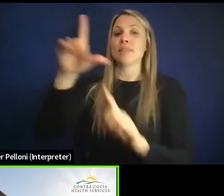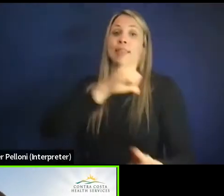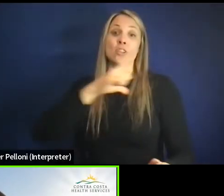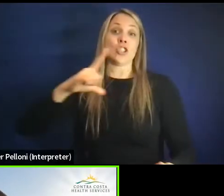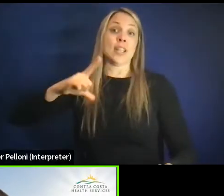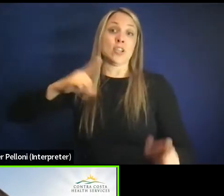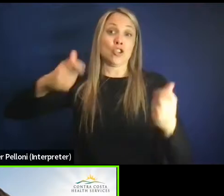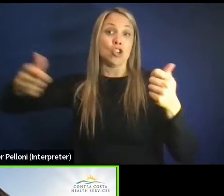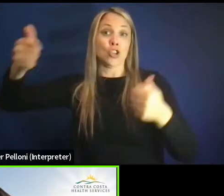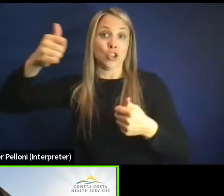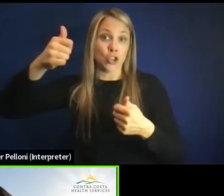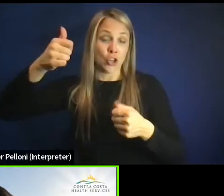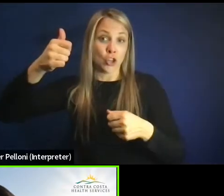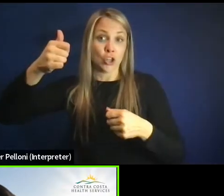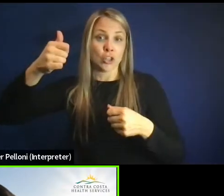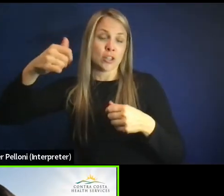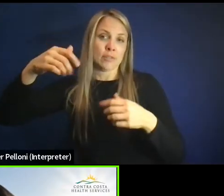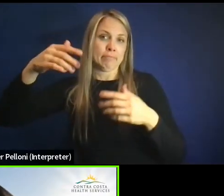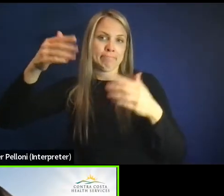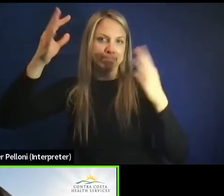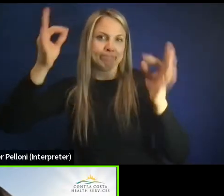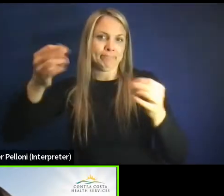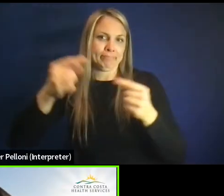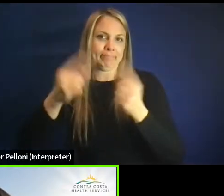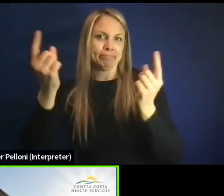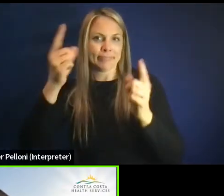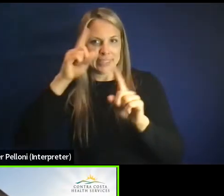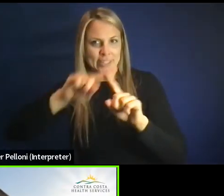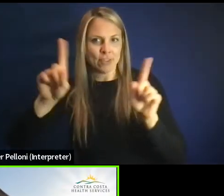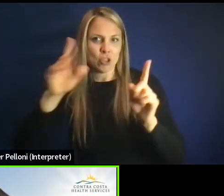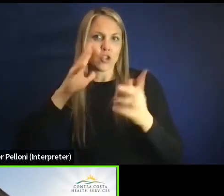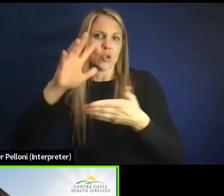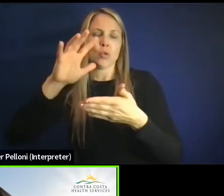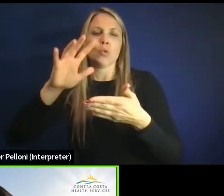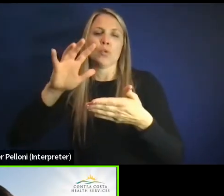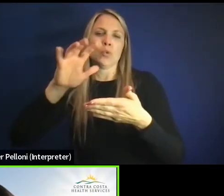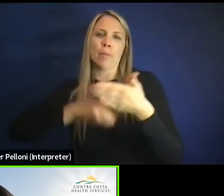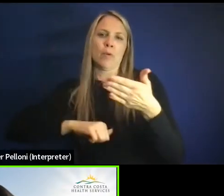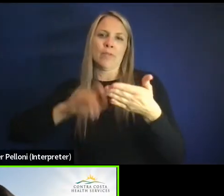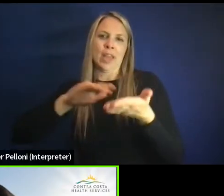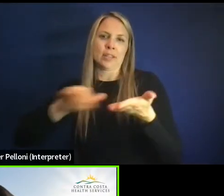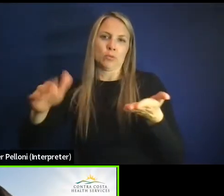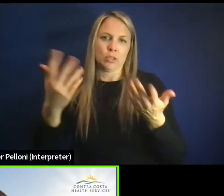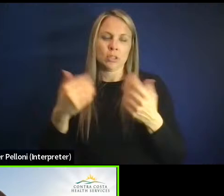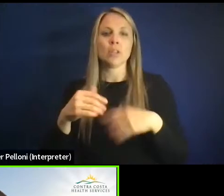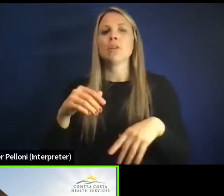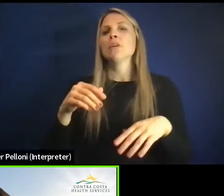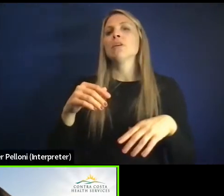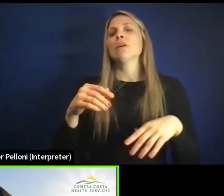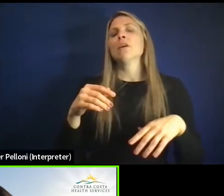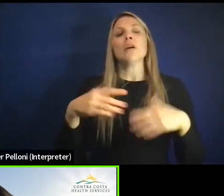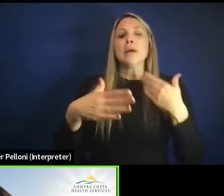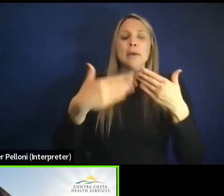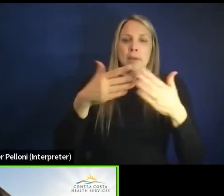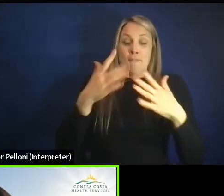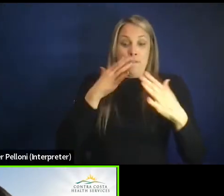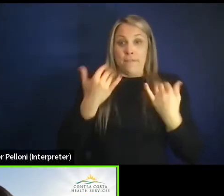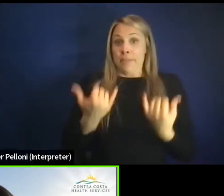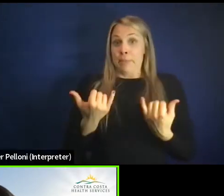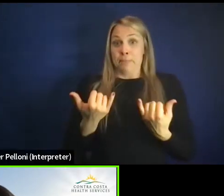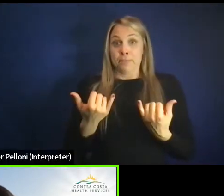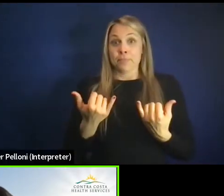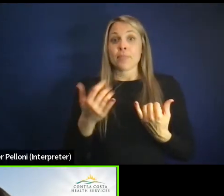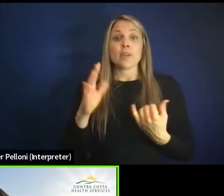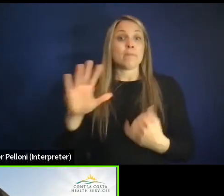legislature takes action in order to remove that personal belief exemption. So at this point, as things stand,